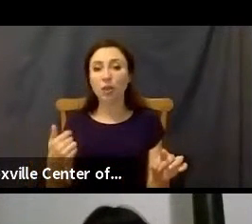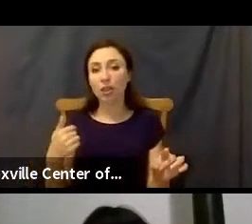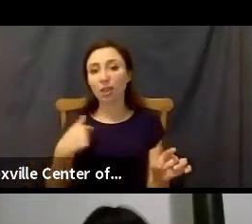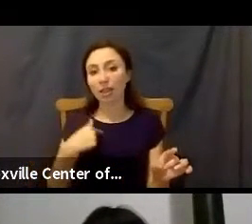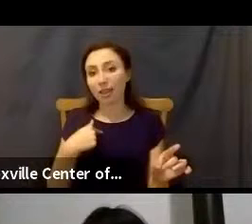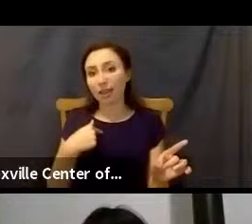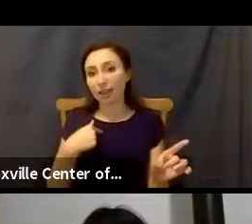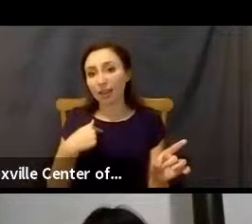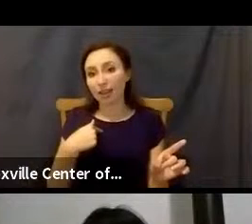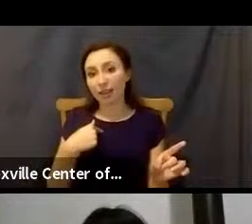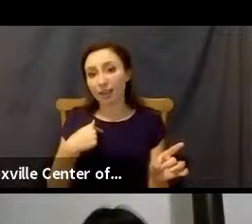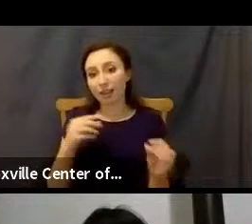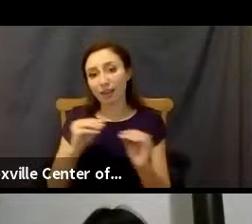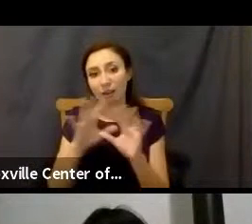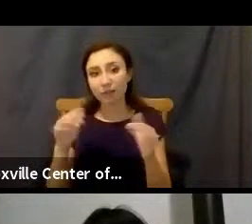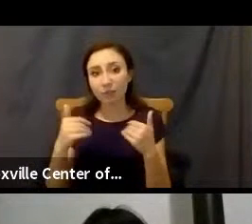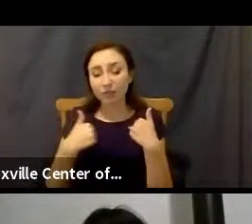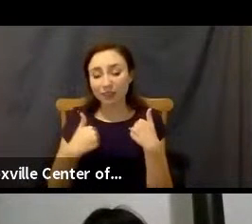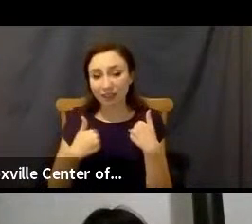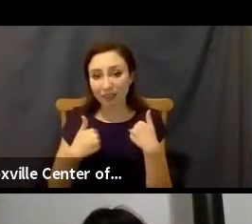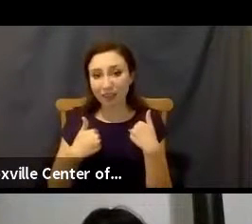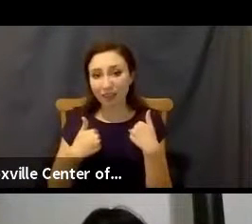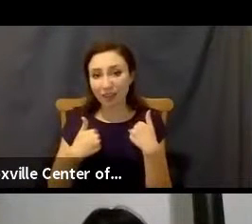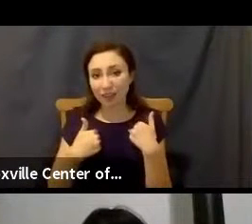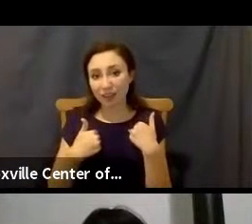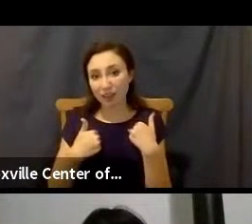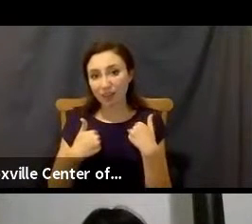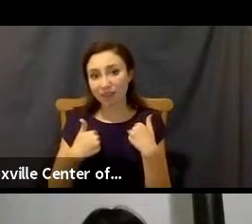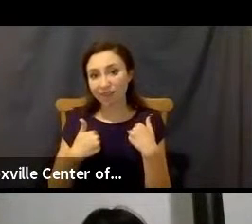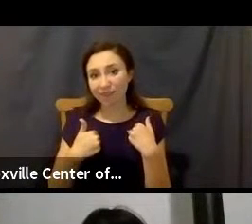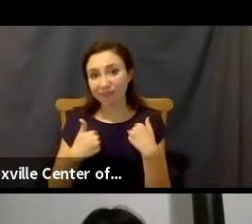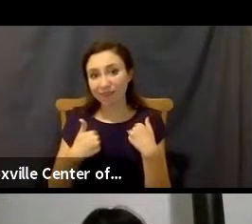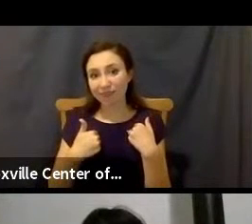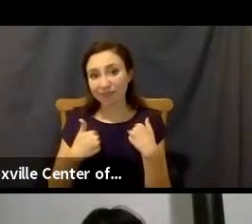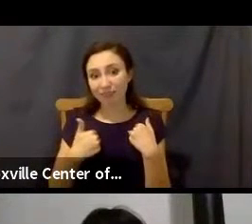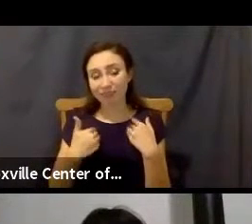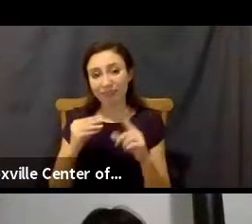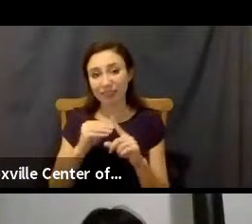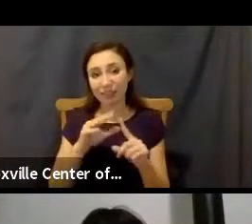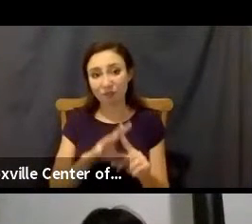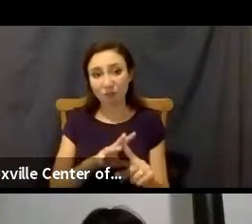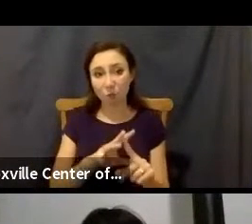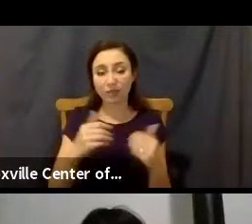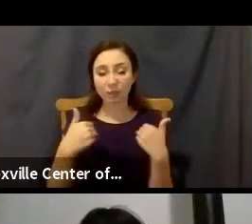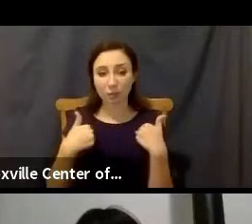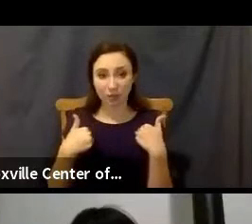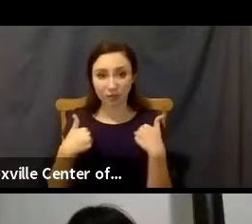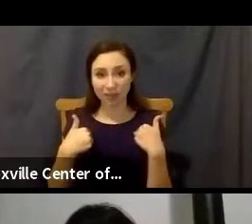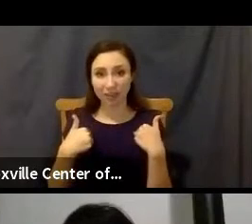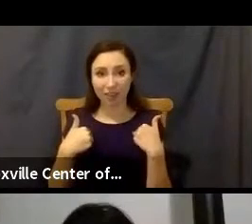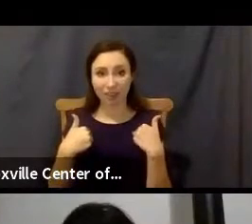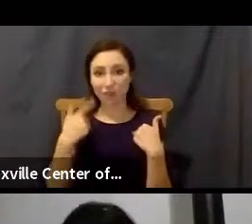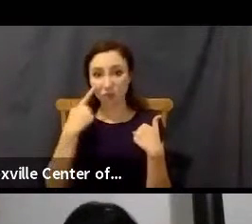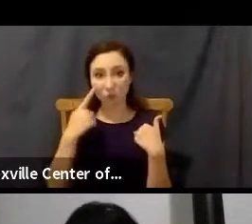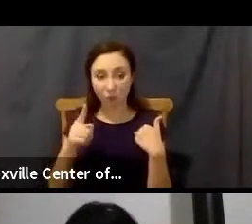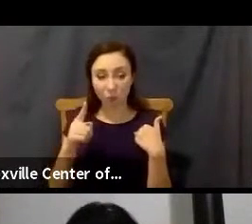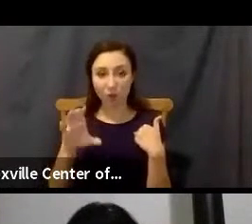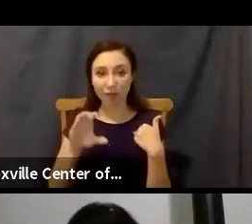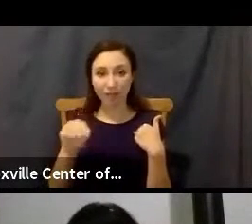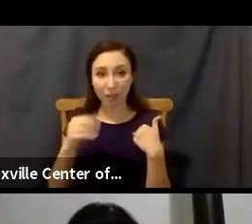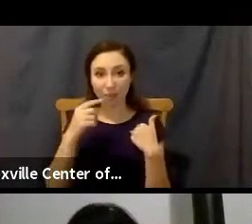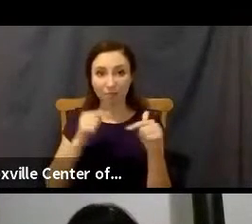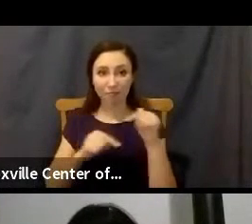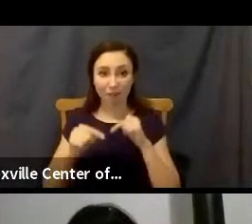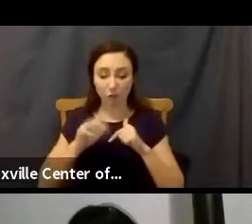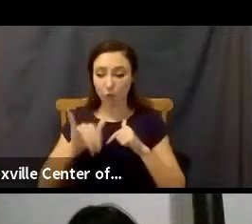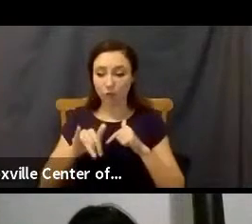have the sphere of influence that we have in the county. But back to that table